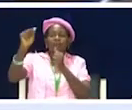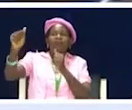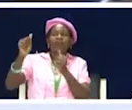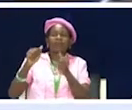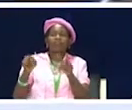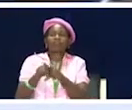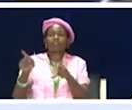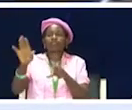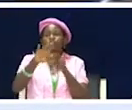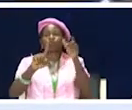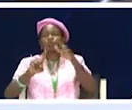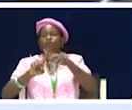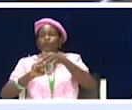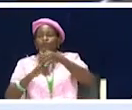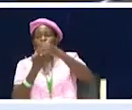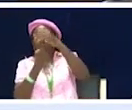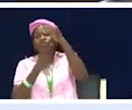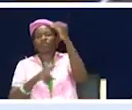origin